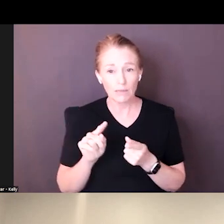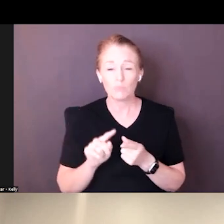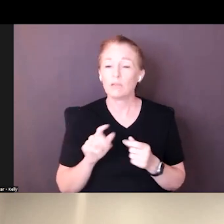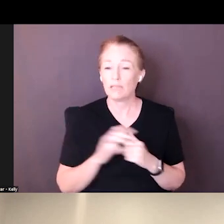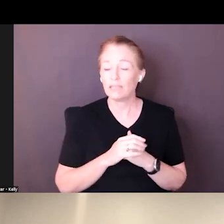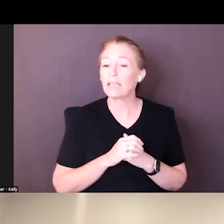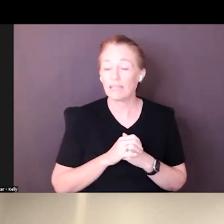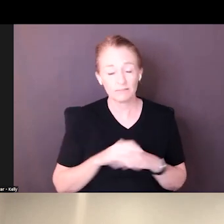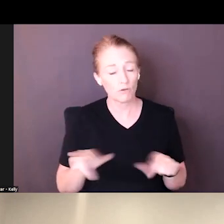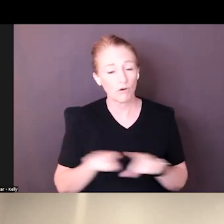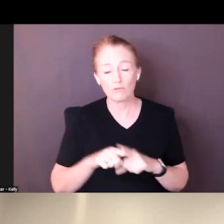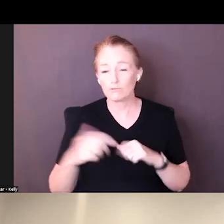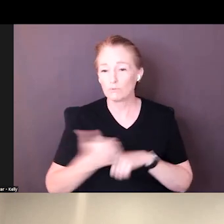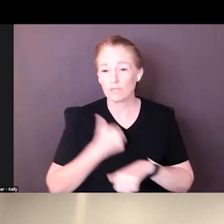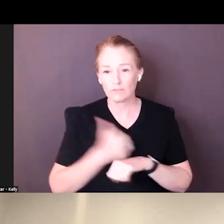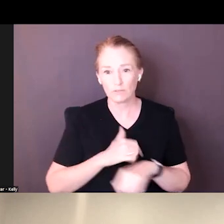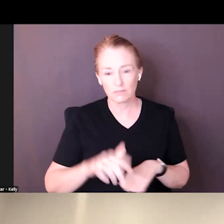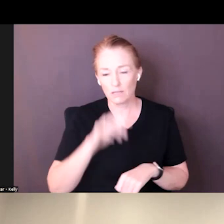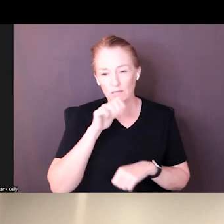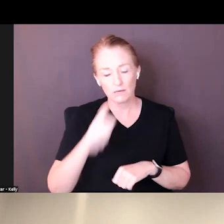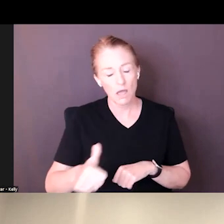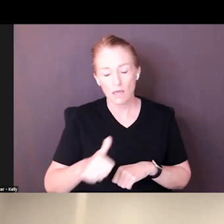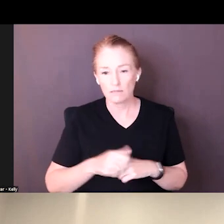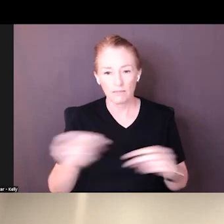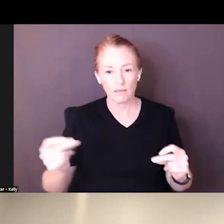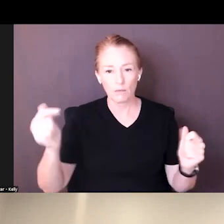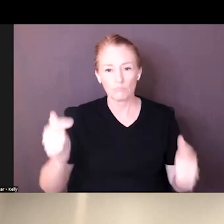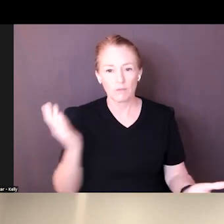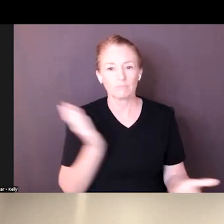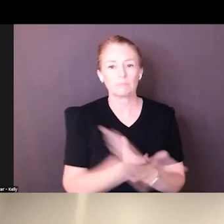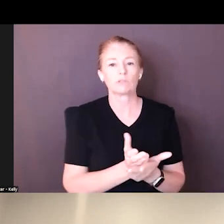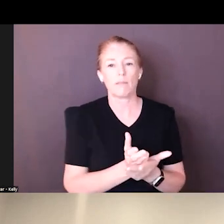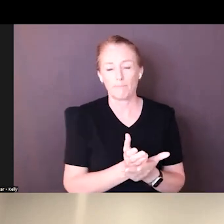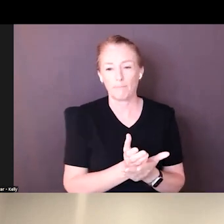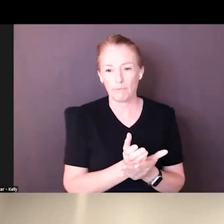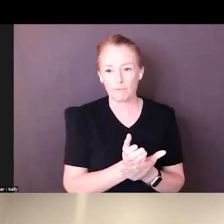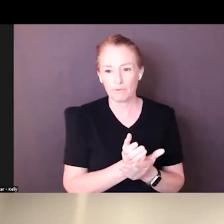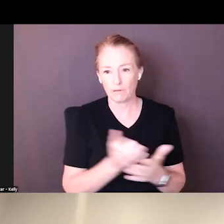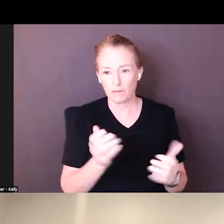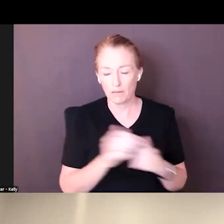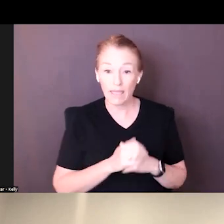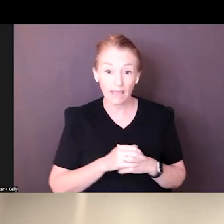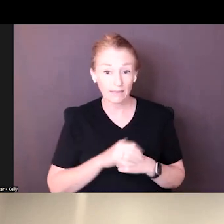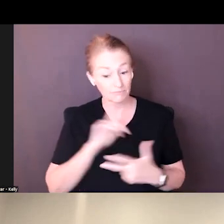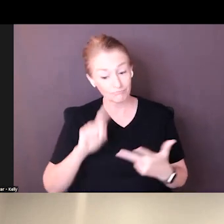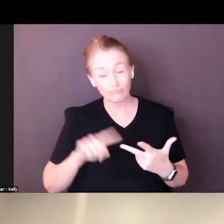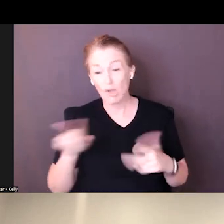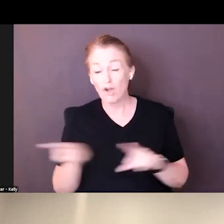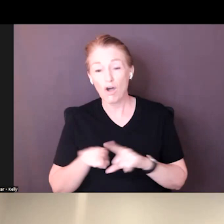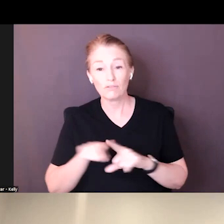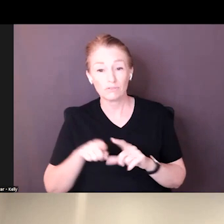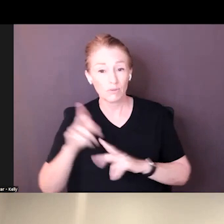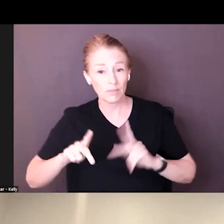stopping, or that somebody who doesn't have any pain management is also at risk. So thank